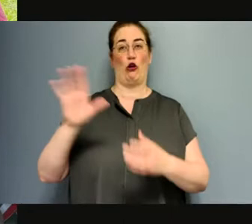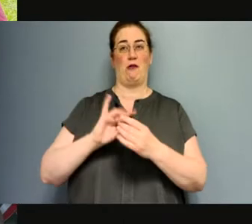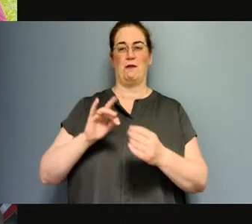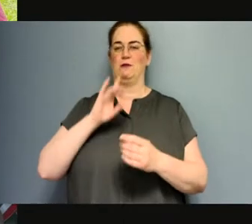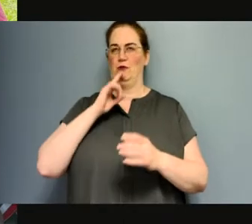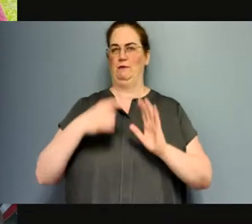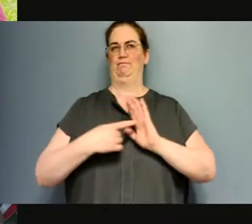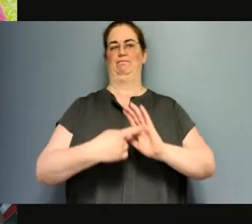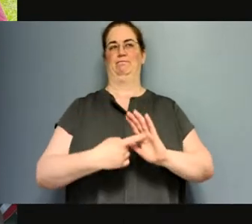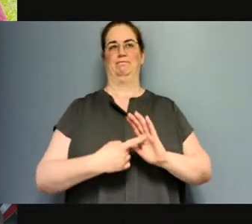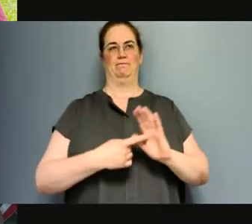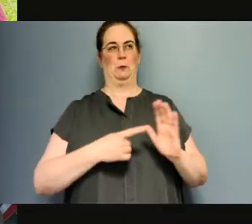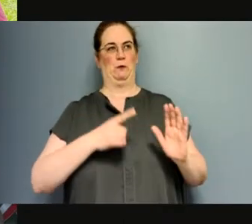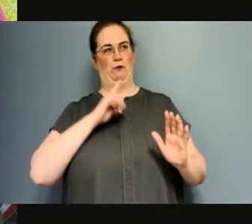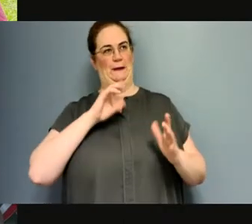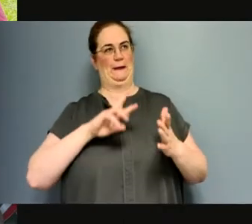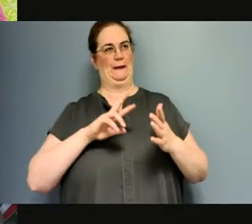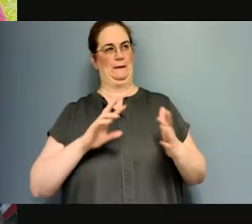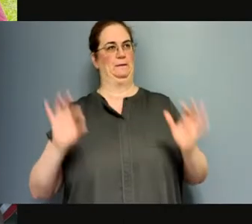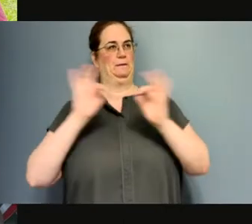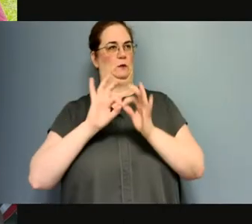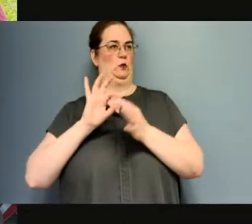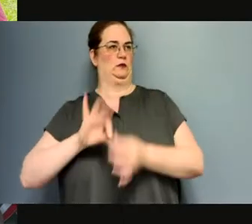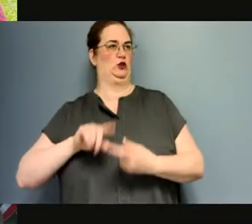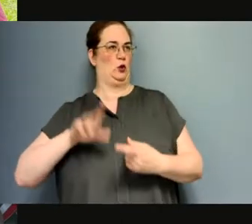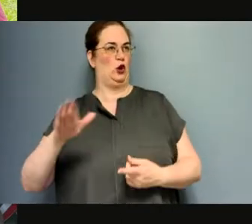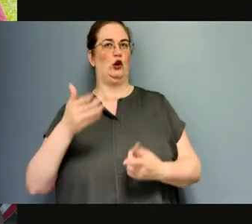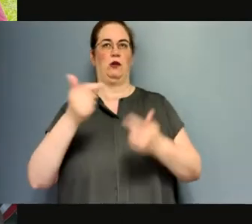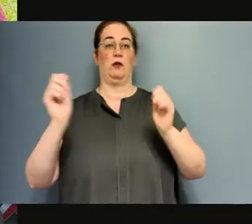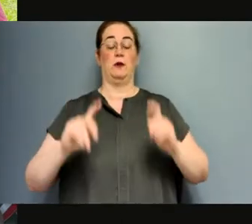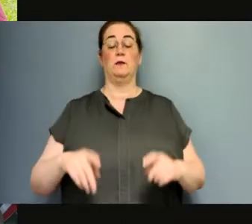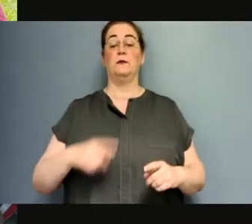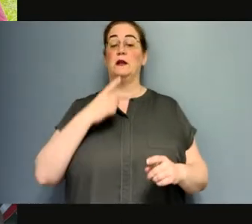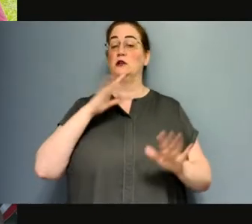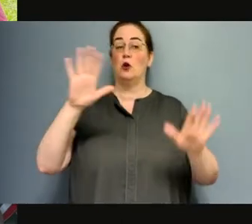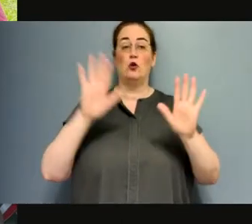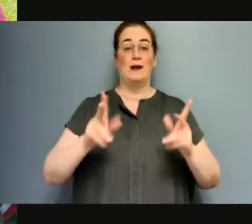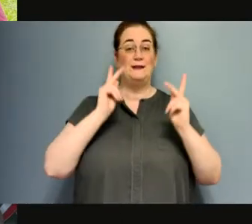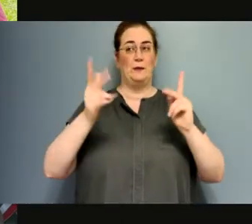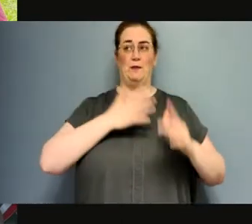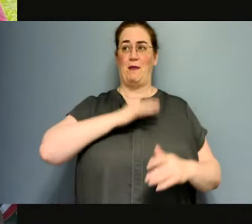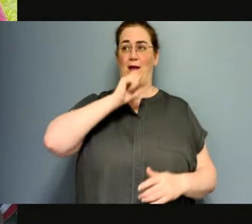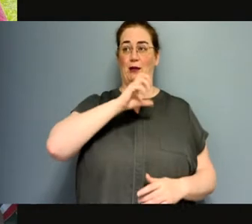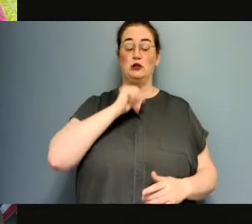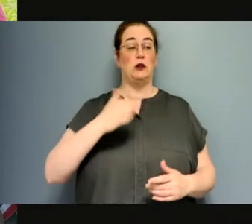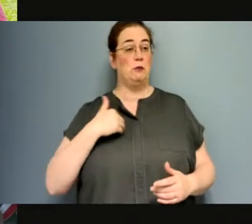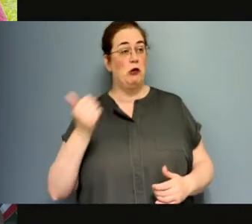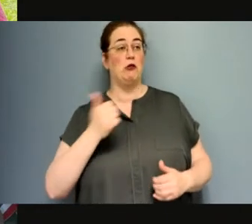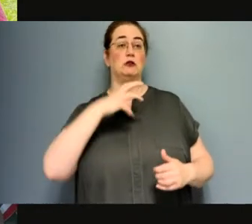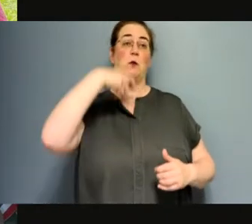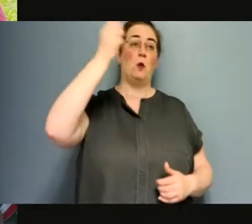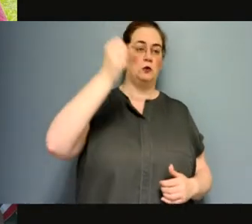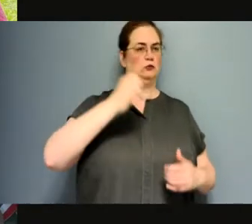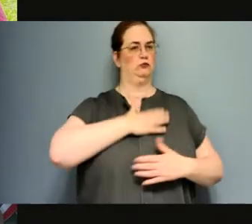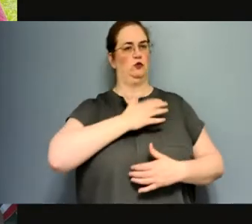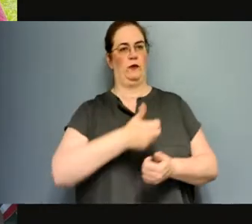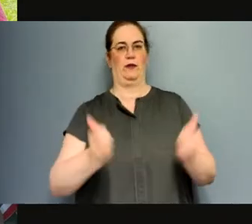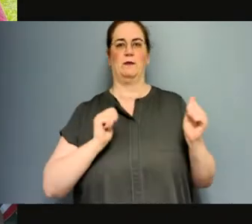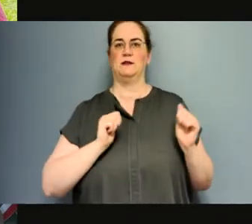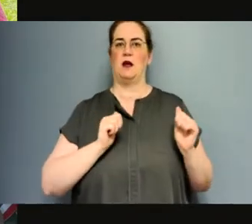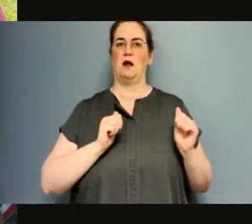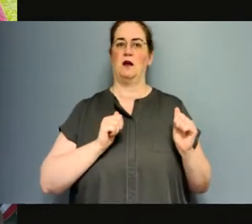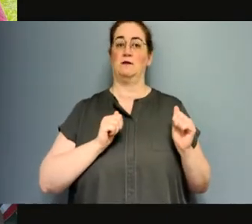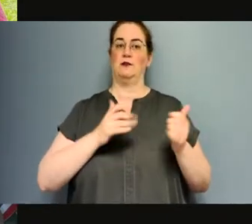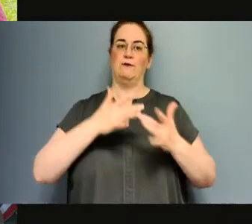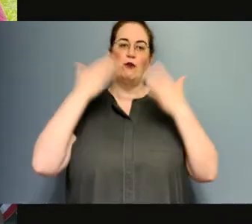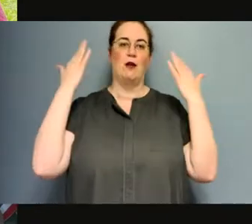what the games really mean to her and to so many others. It's so great to see people my age, many younger and some older, enjoying themselves in